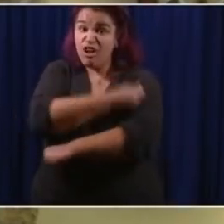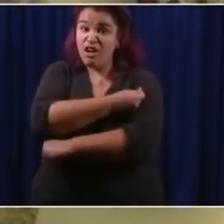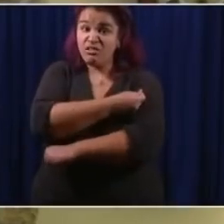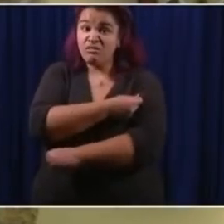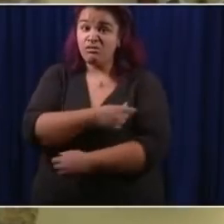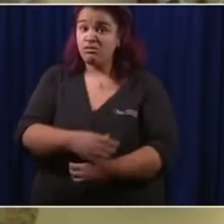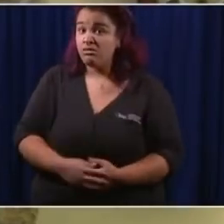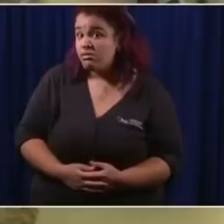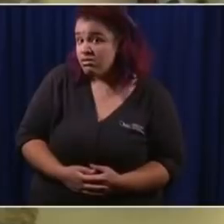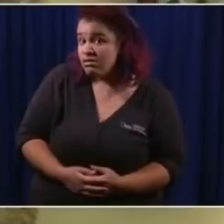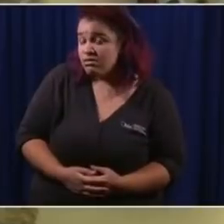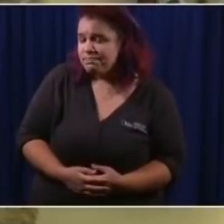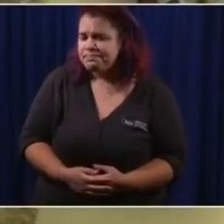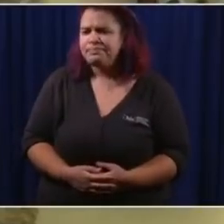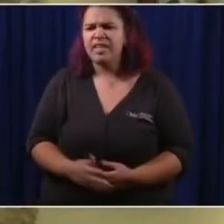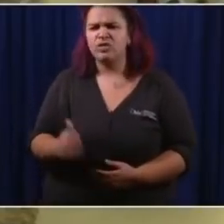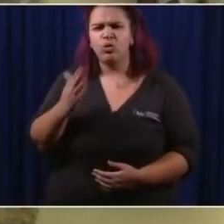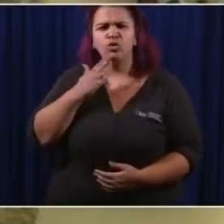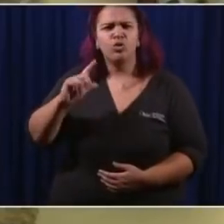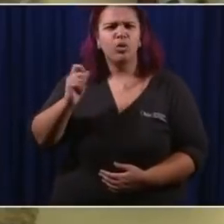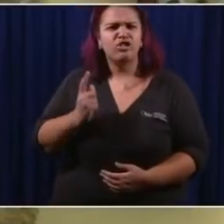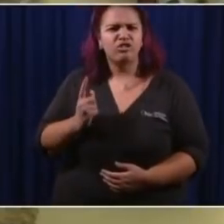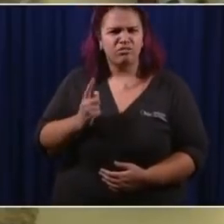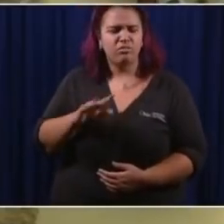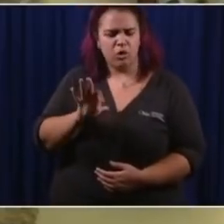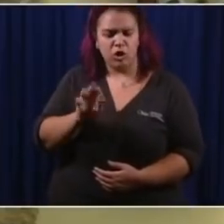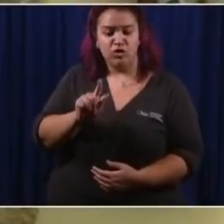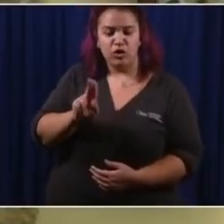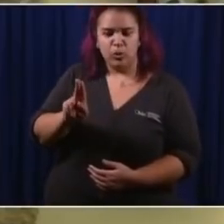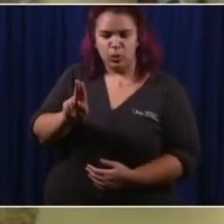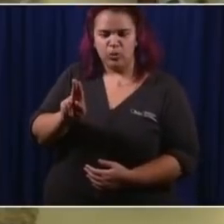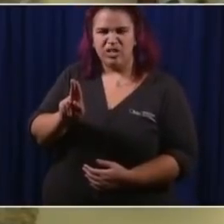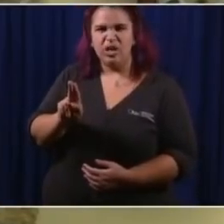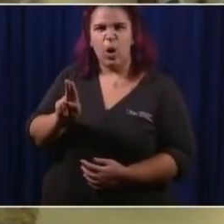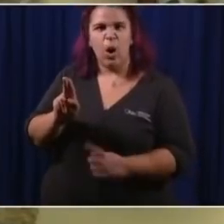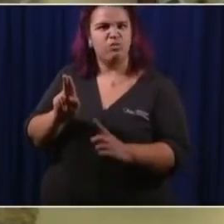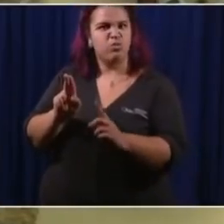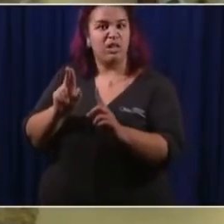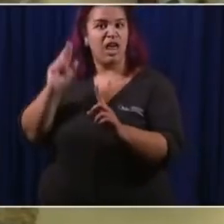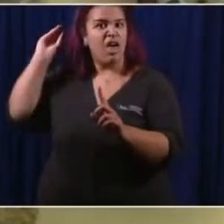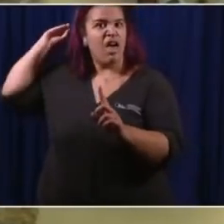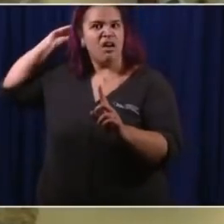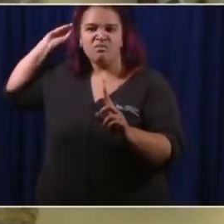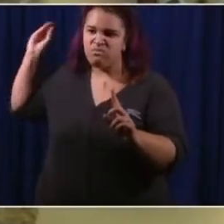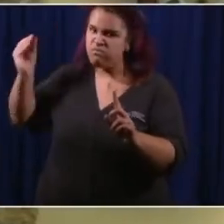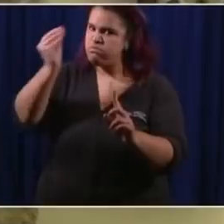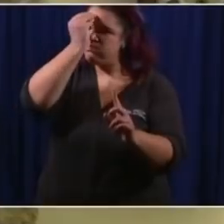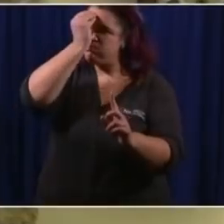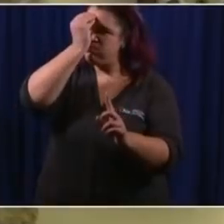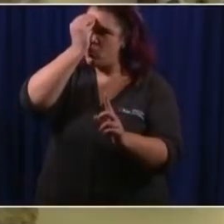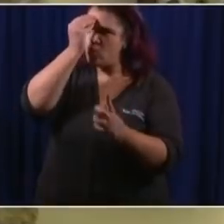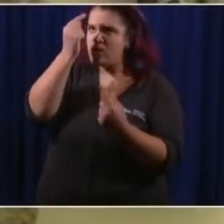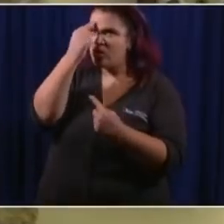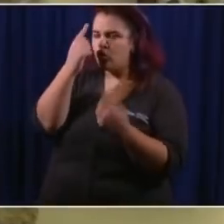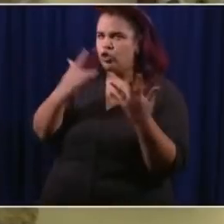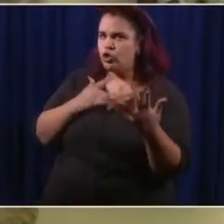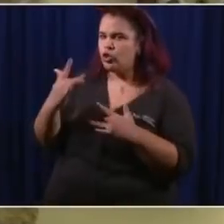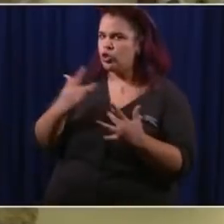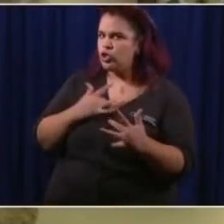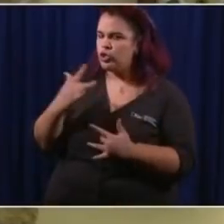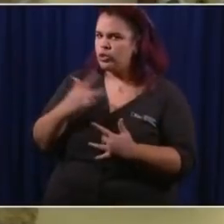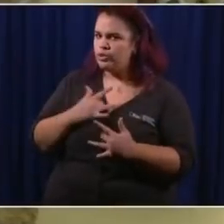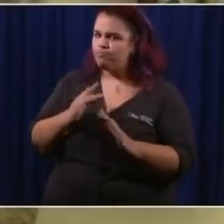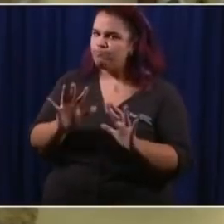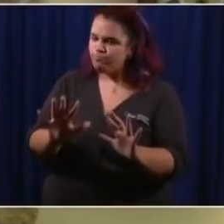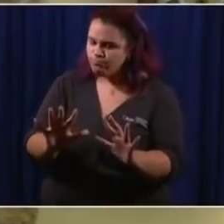very concerned about the flu. We're already starting to plan in regard to the flu. Frankly, what I'm hoping